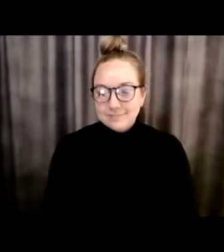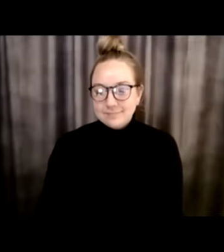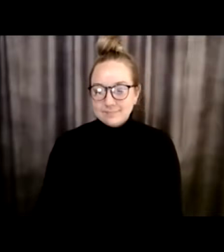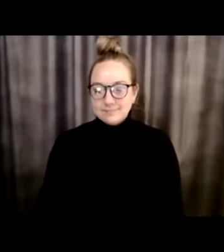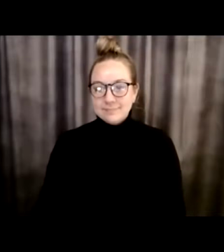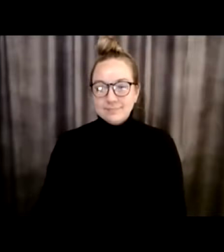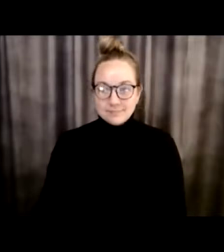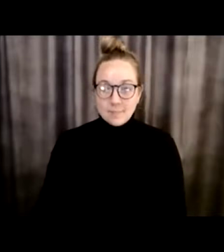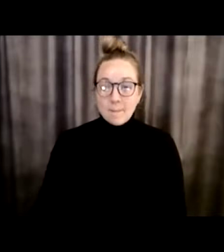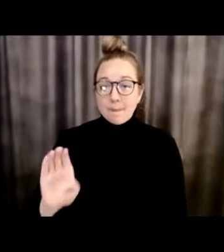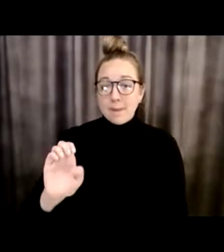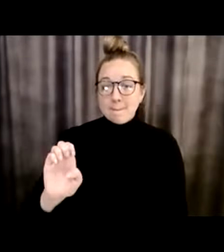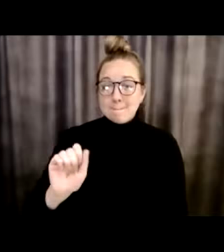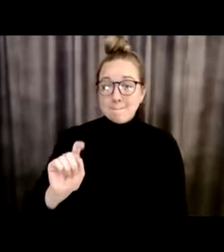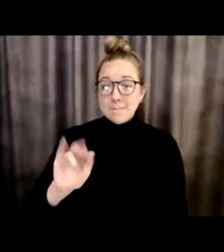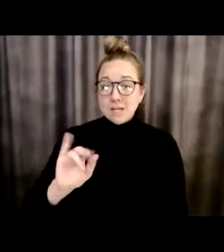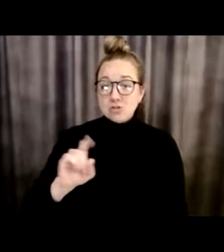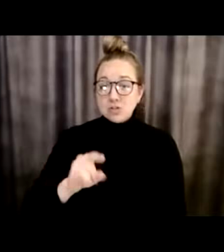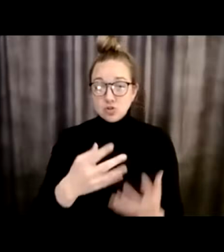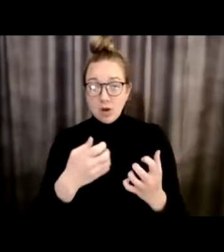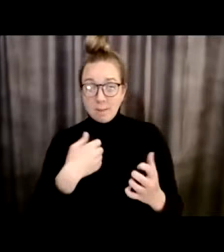It doesn't matter. Yeah, it doesn't matter. So